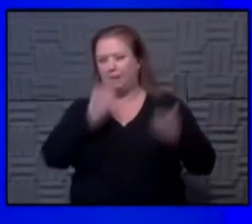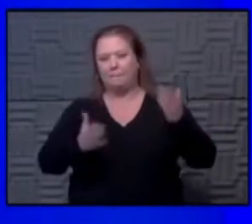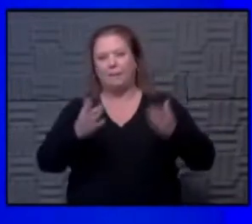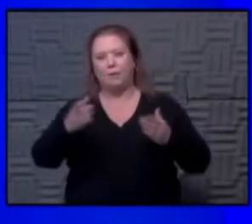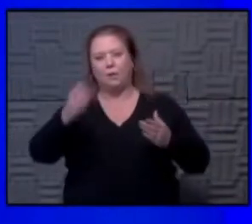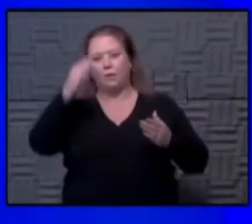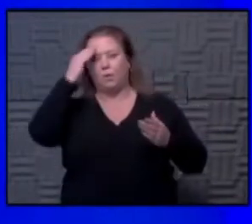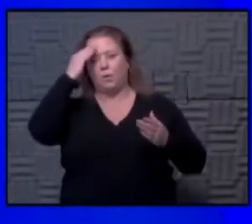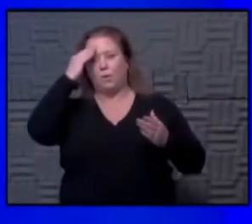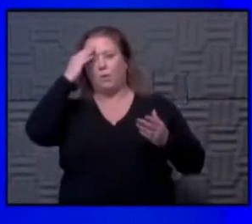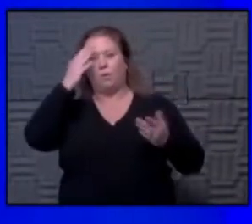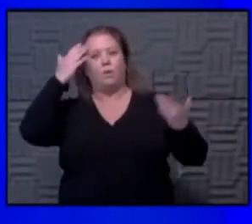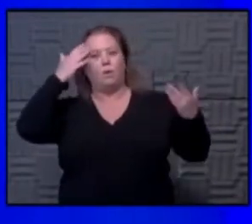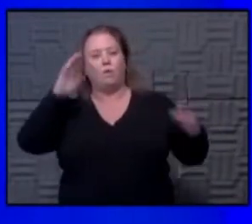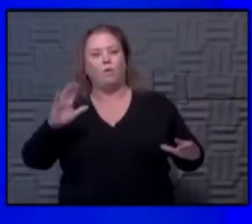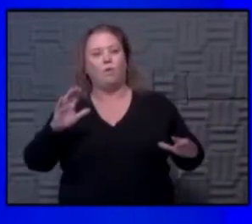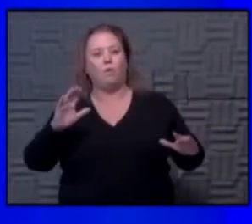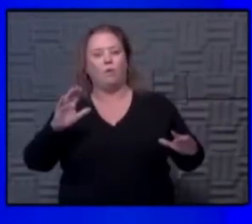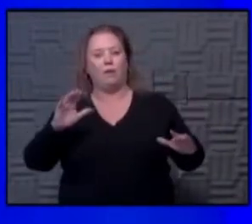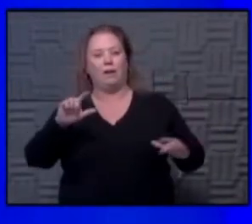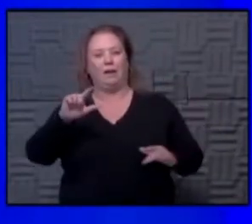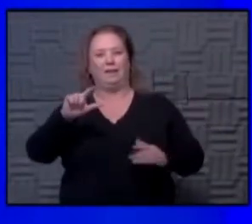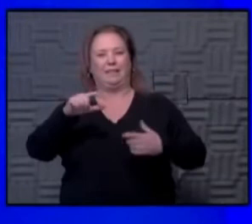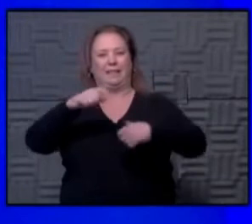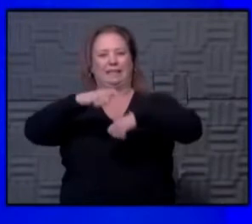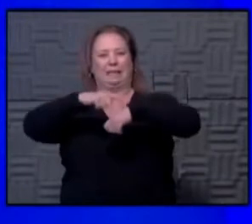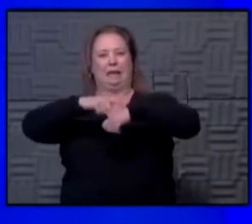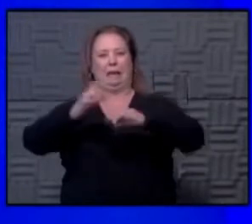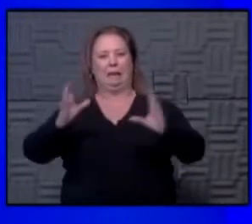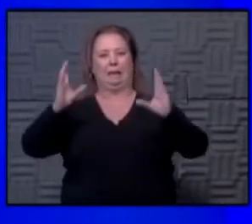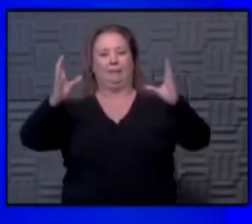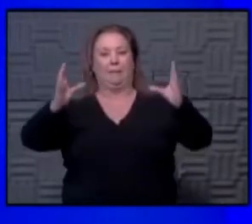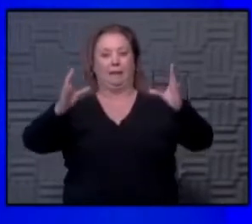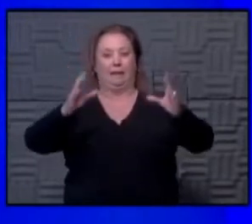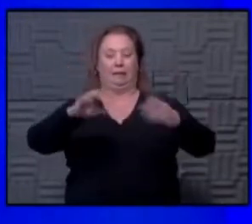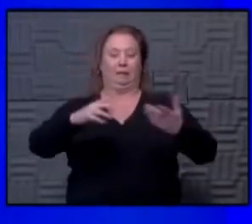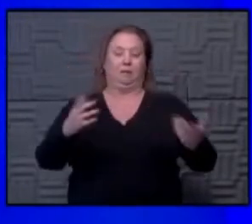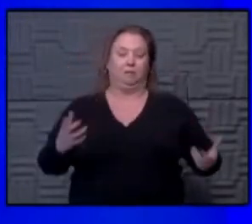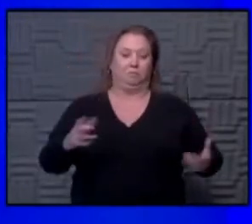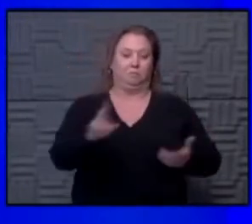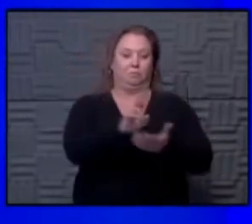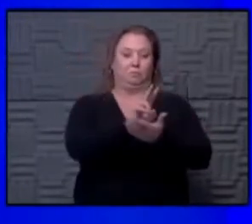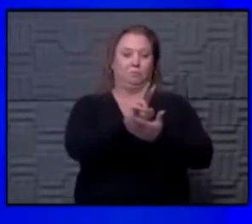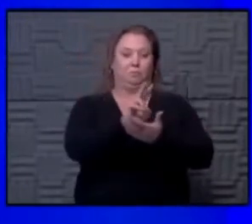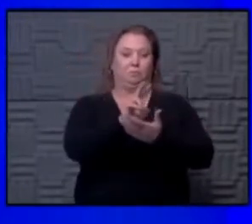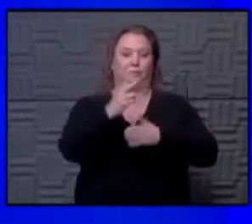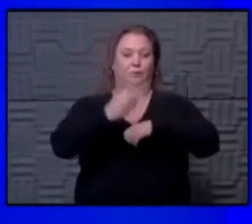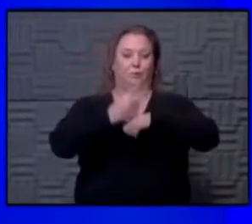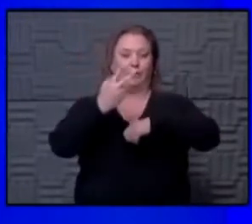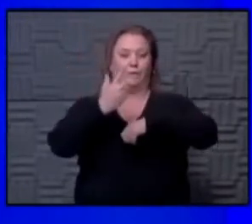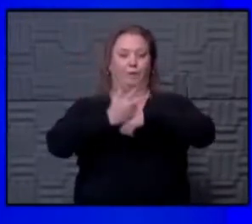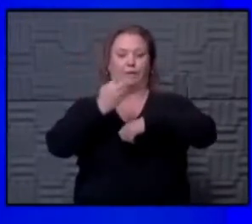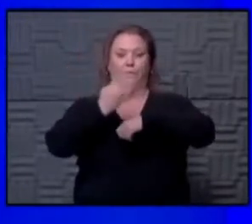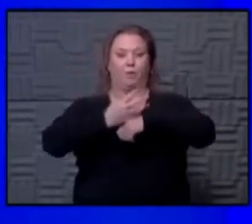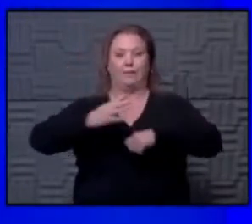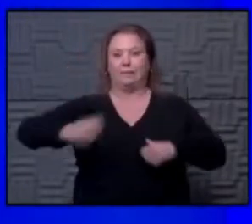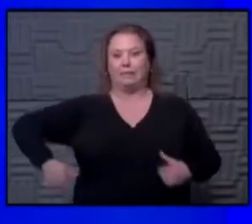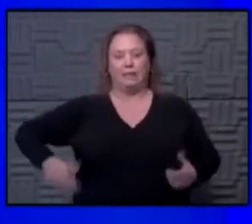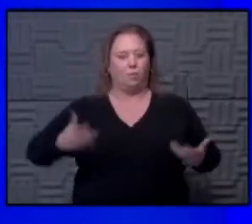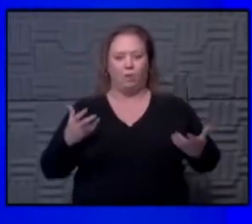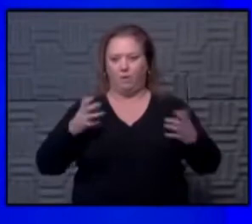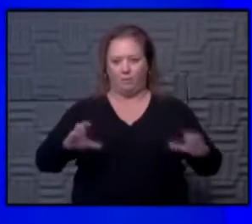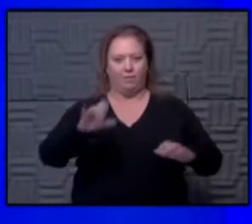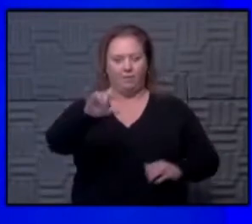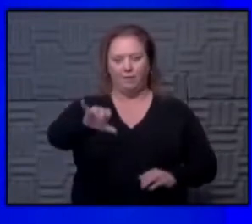do, we don't know if there is a grace period in that time. What if it's for 2 or 3 or 4 days late? We don't want it to do